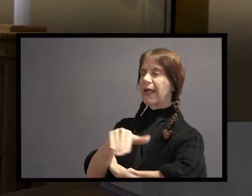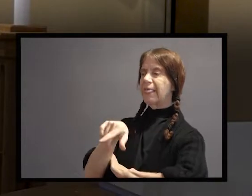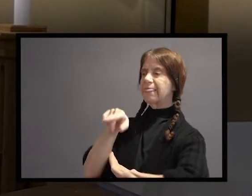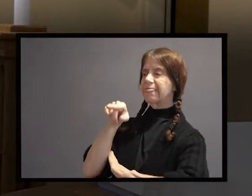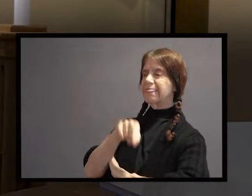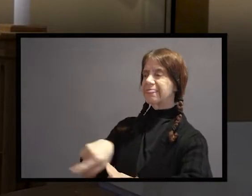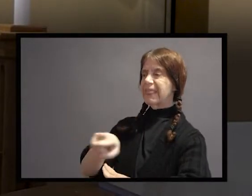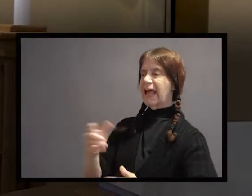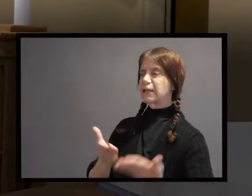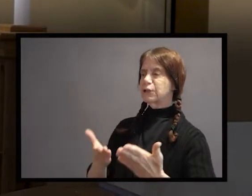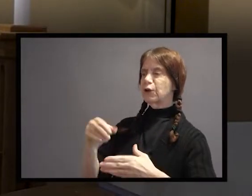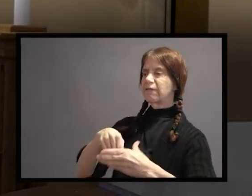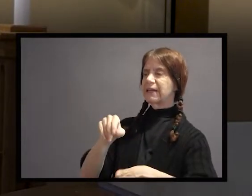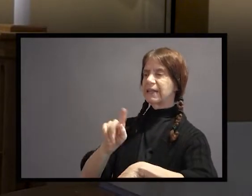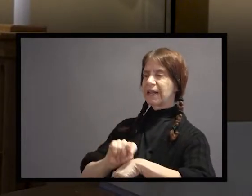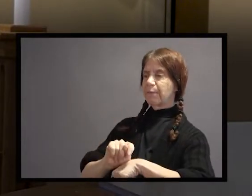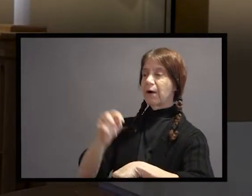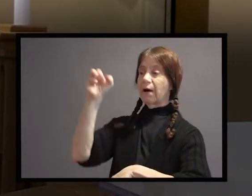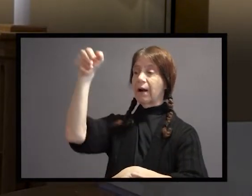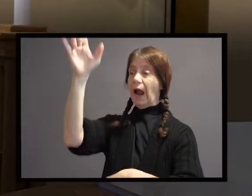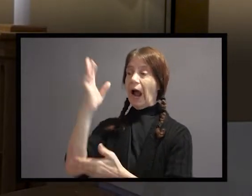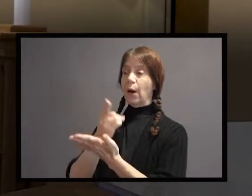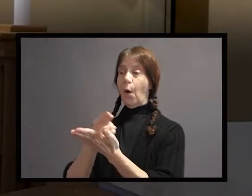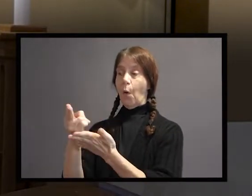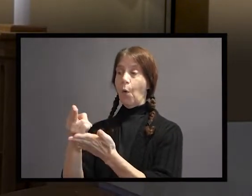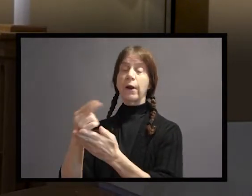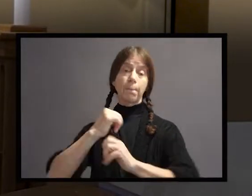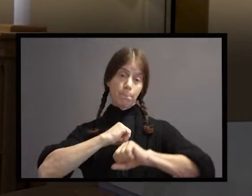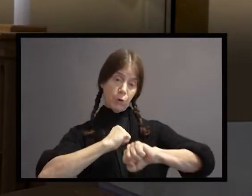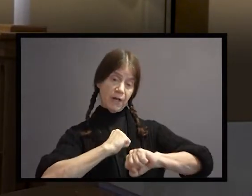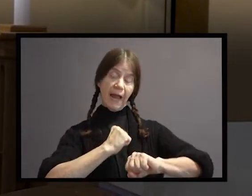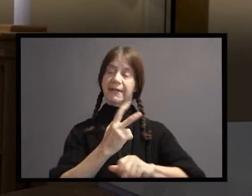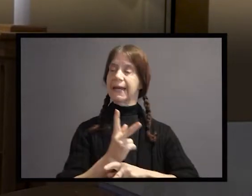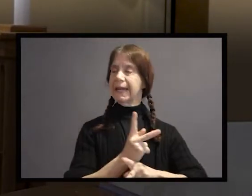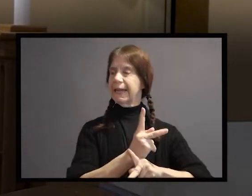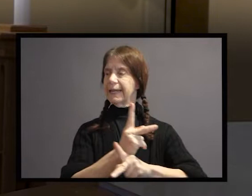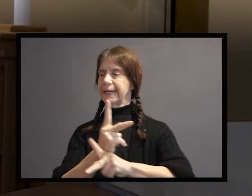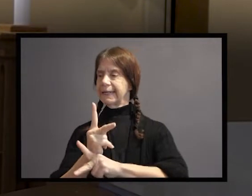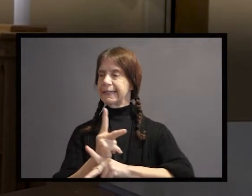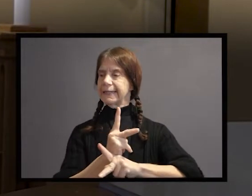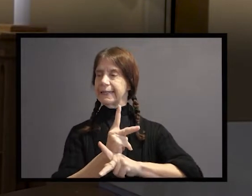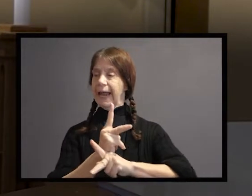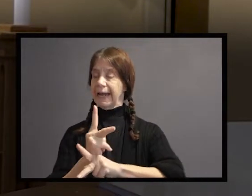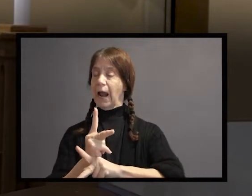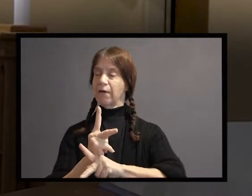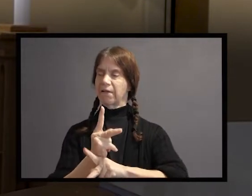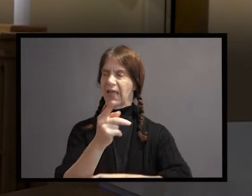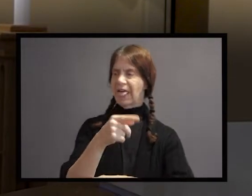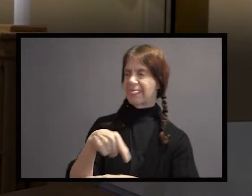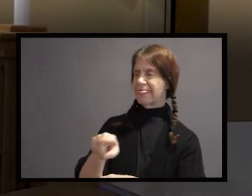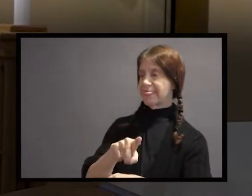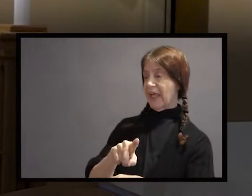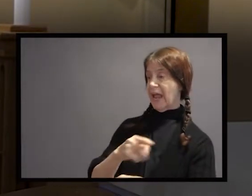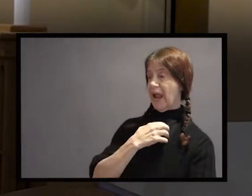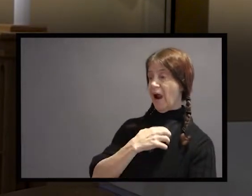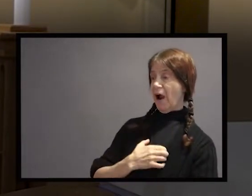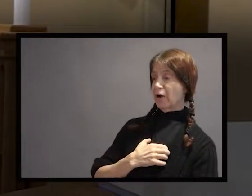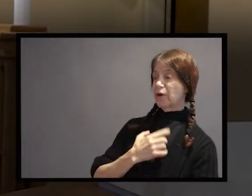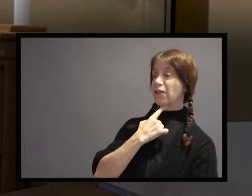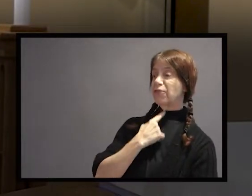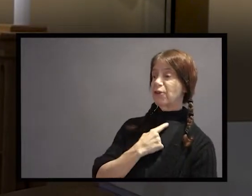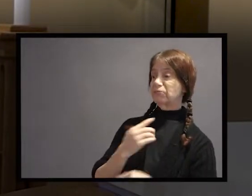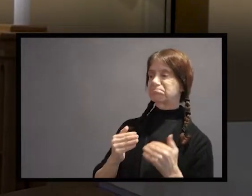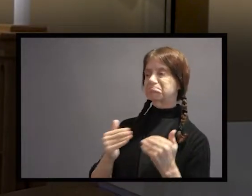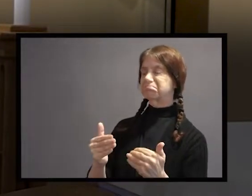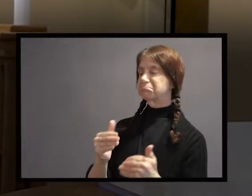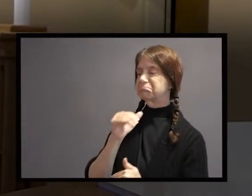his temple. And he who sits on the throne will shelter them with his presence. They shall hunger